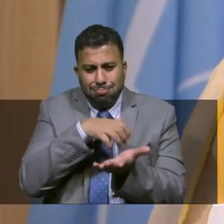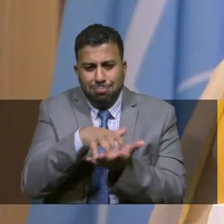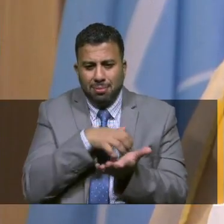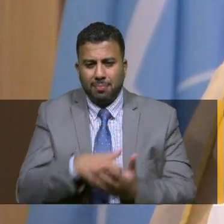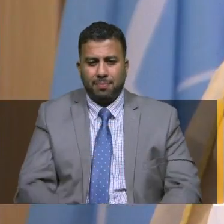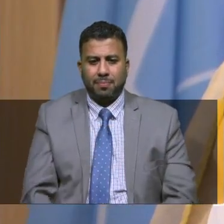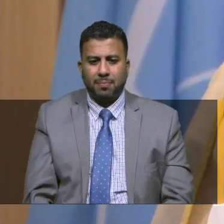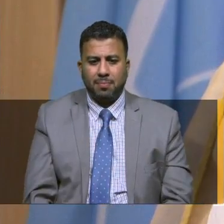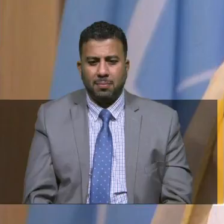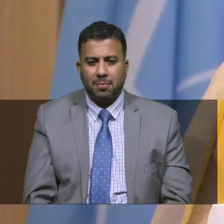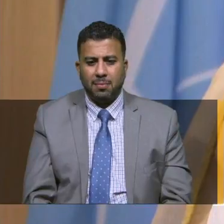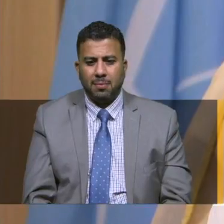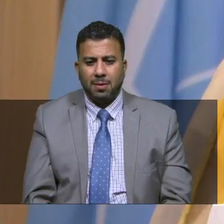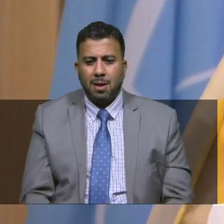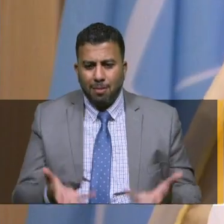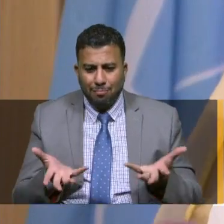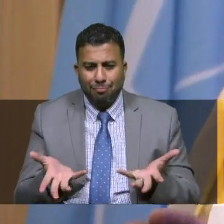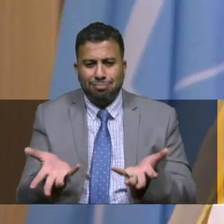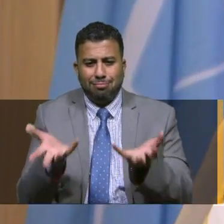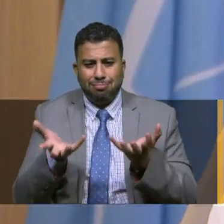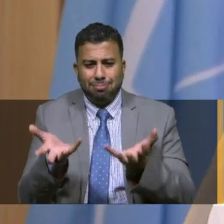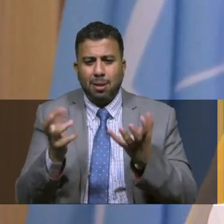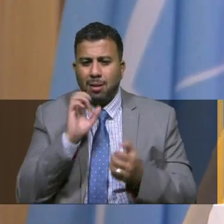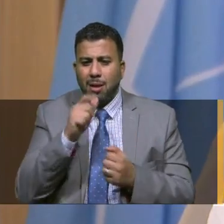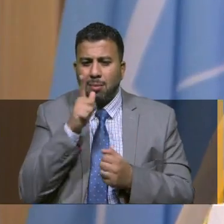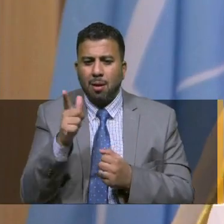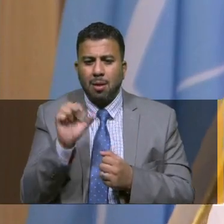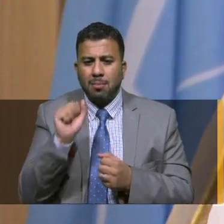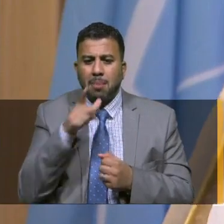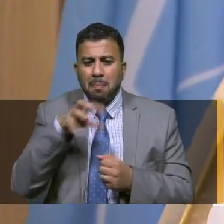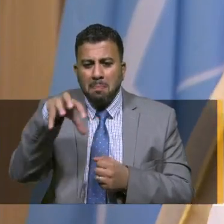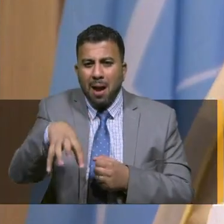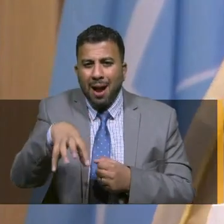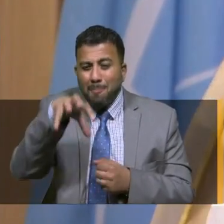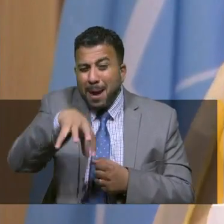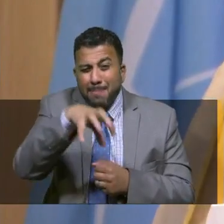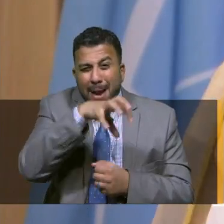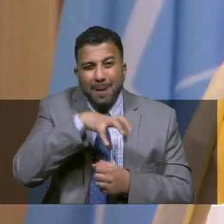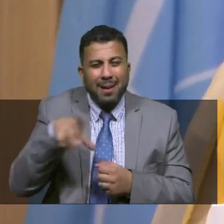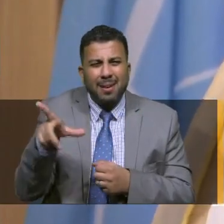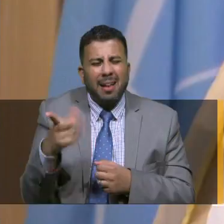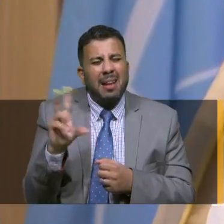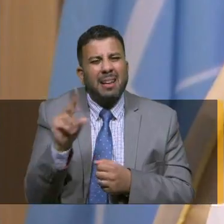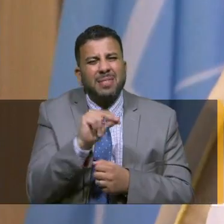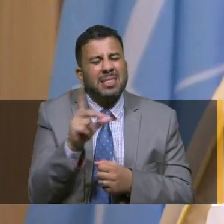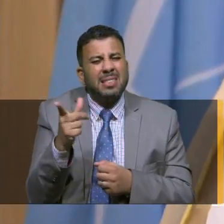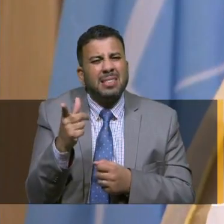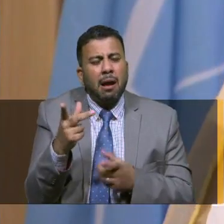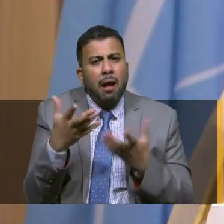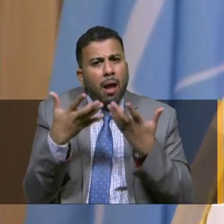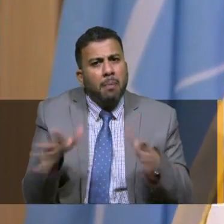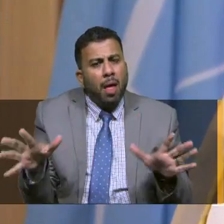noisy, shovel, and I stopped. And I worked hard that day to the